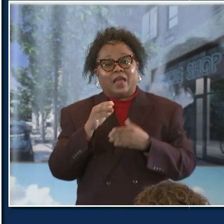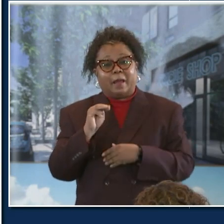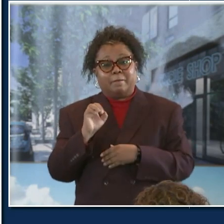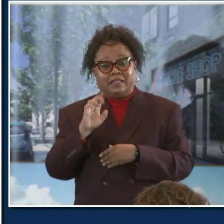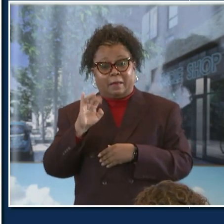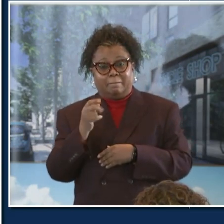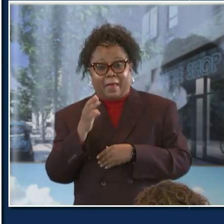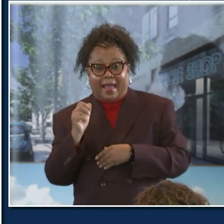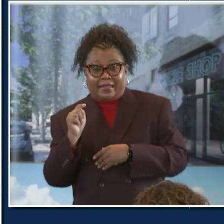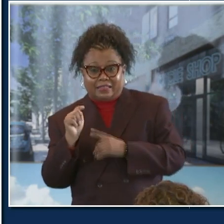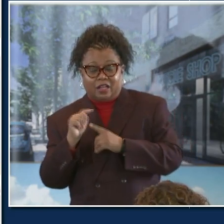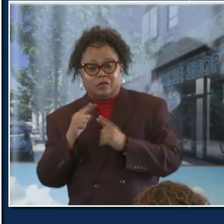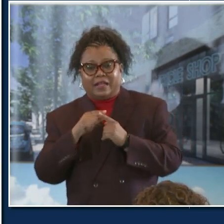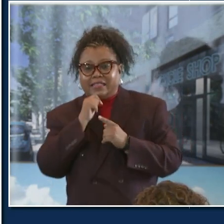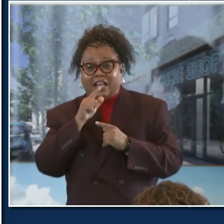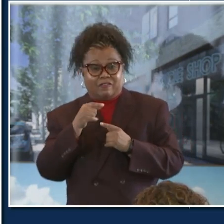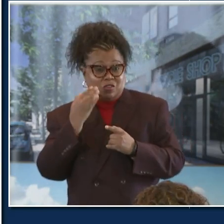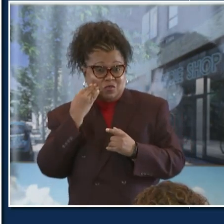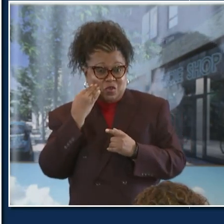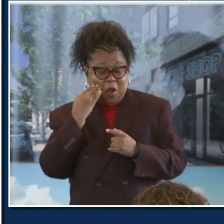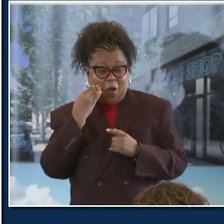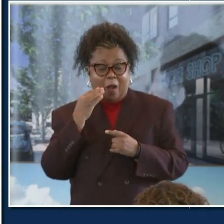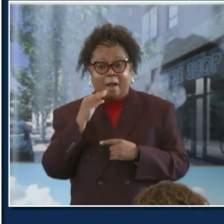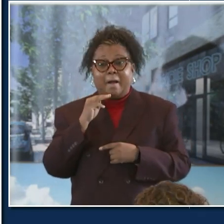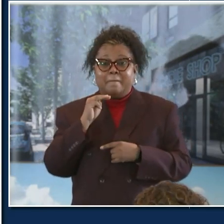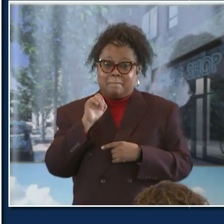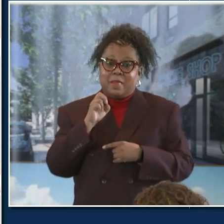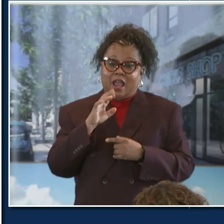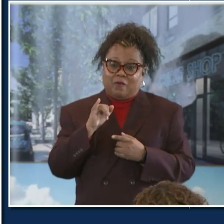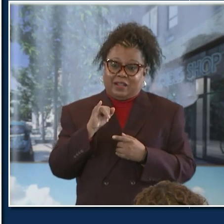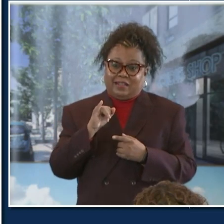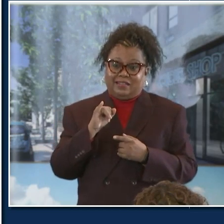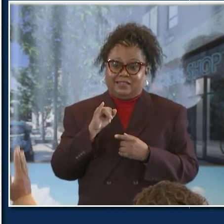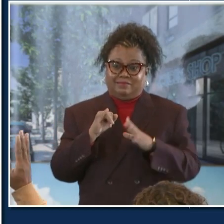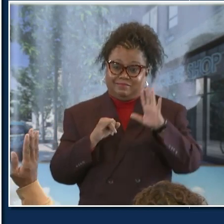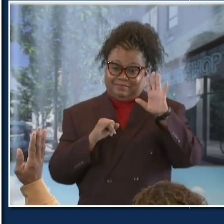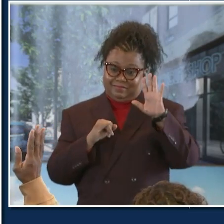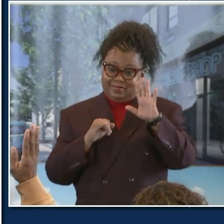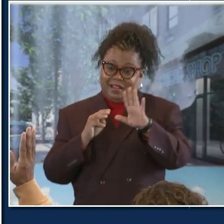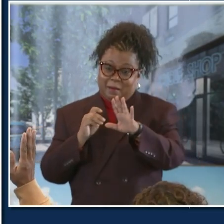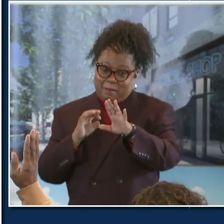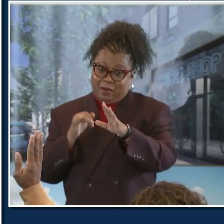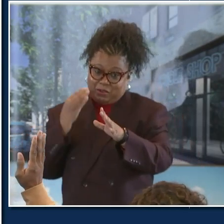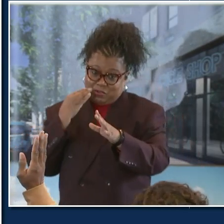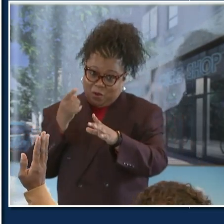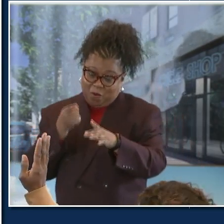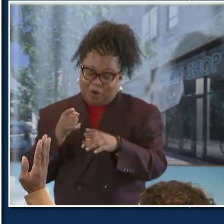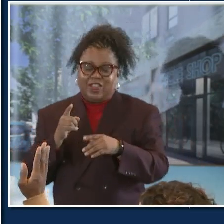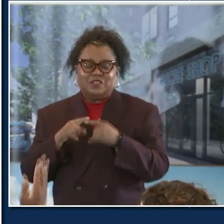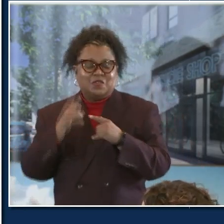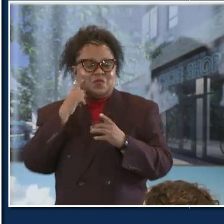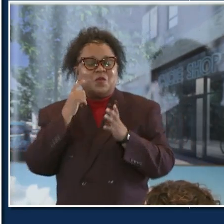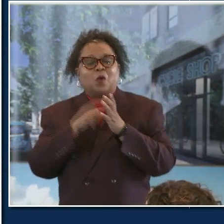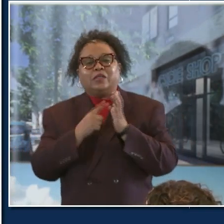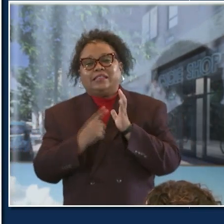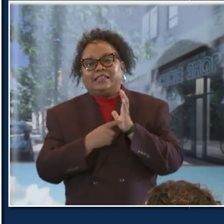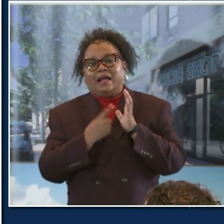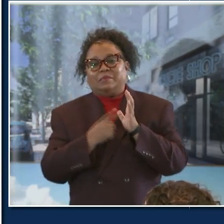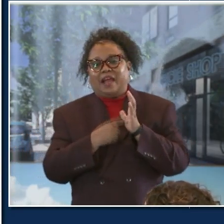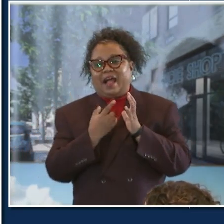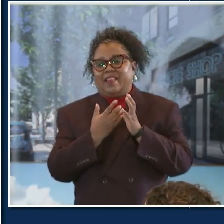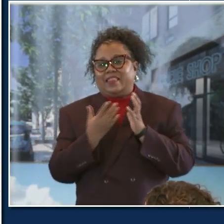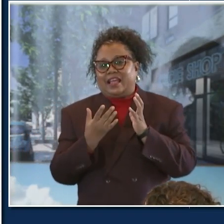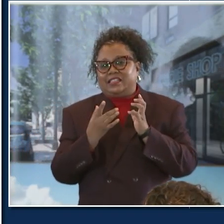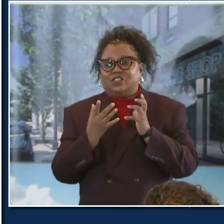Baggett, who is the, now if you know Mary, raise your hand, please. All right, so you know that sometimes,